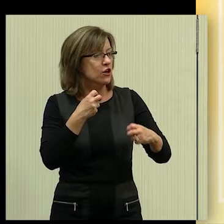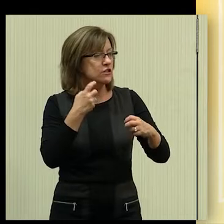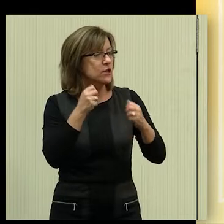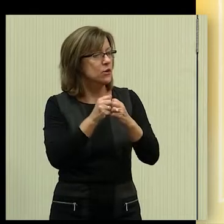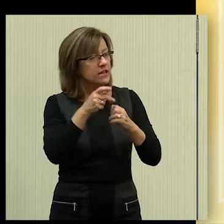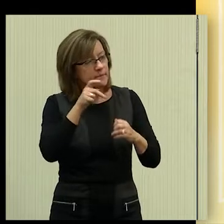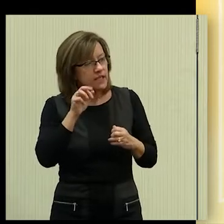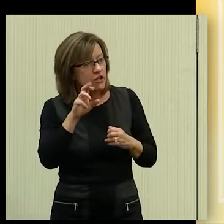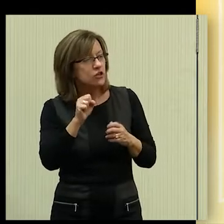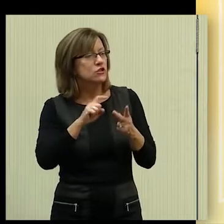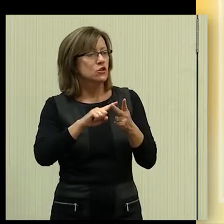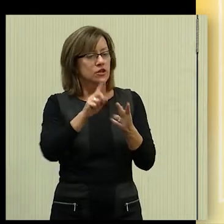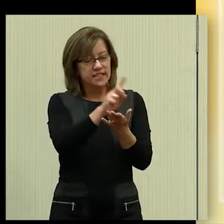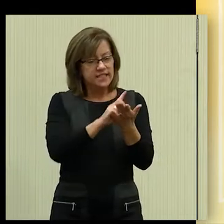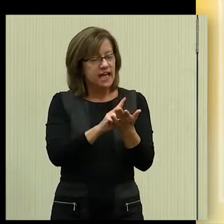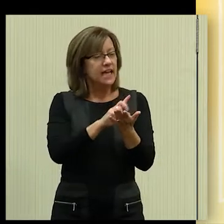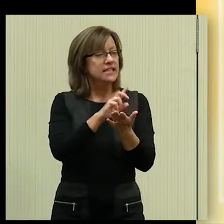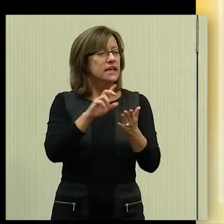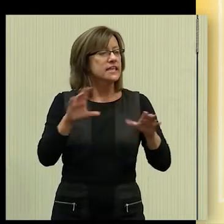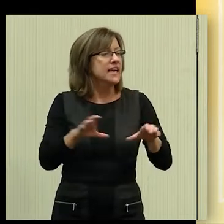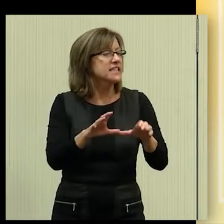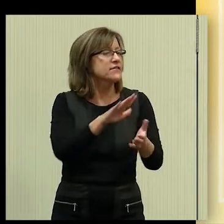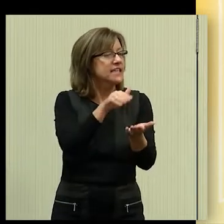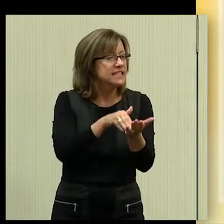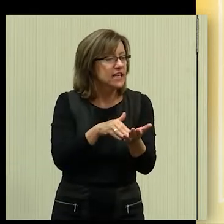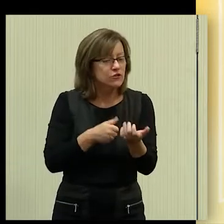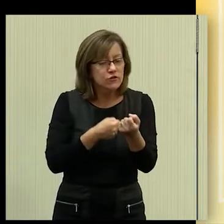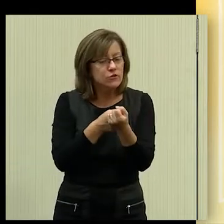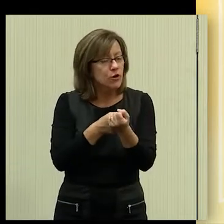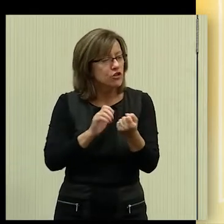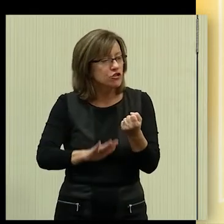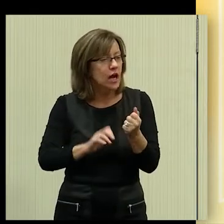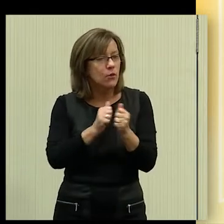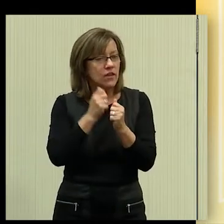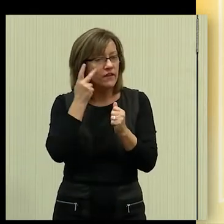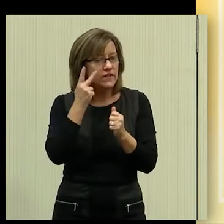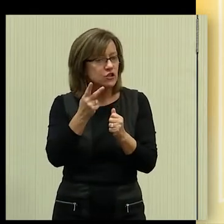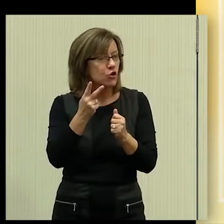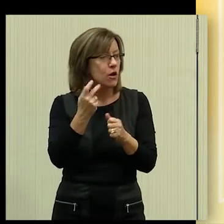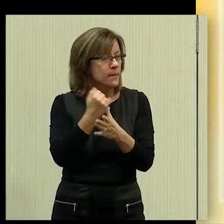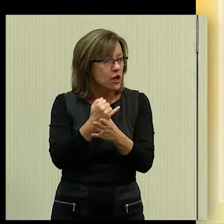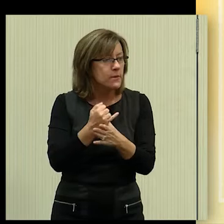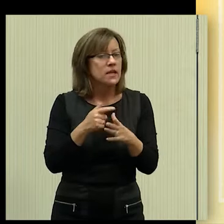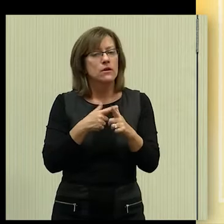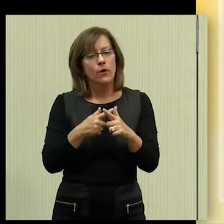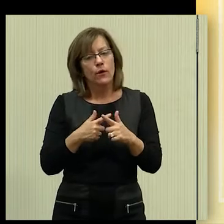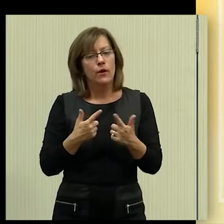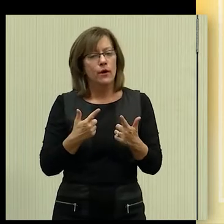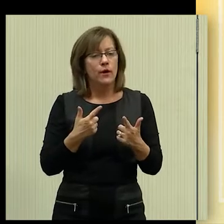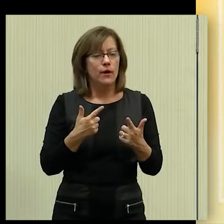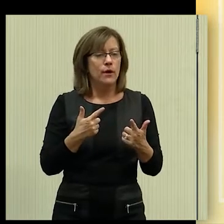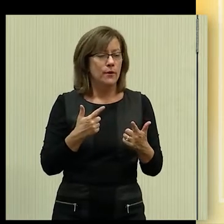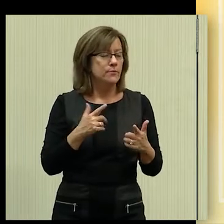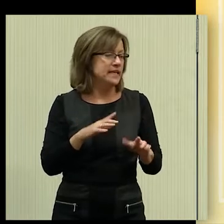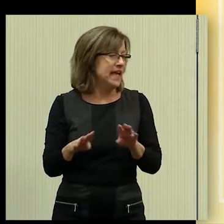or activities to support a child with visual impairments, or a child who engages in challenging behavior. So what are some